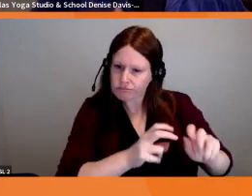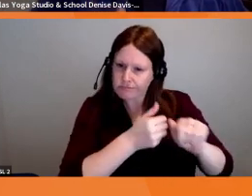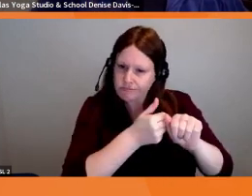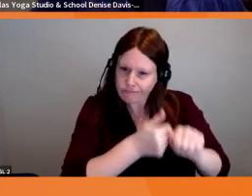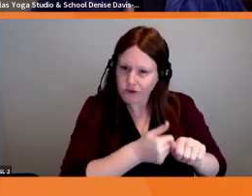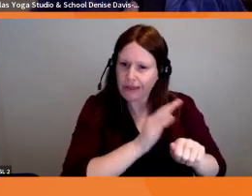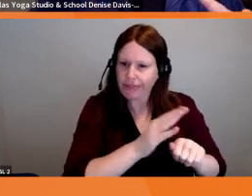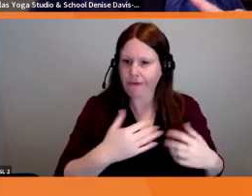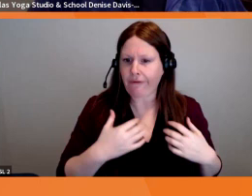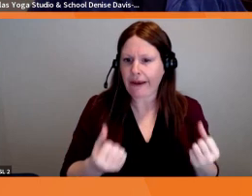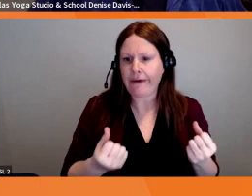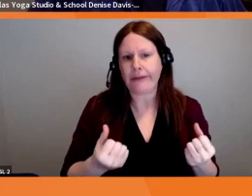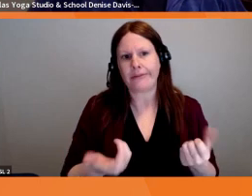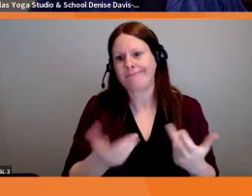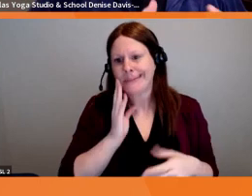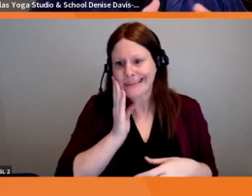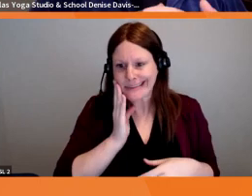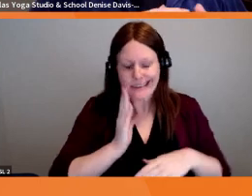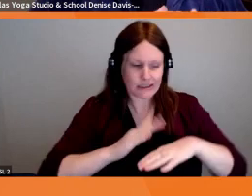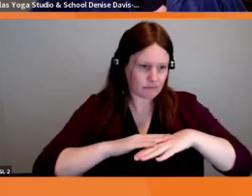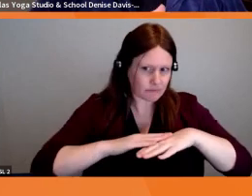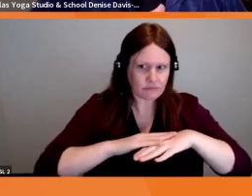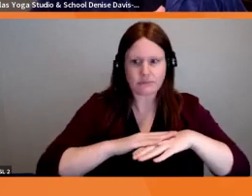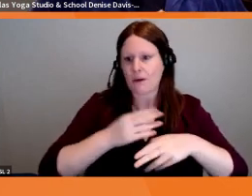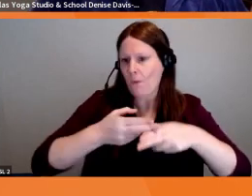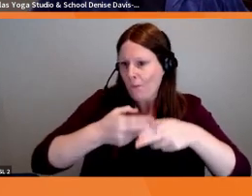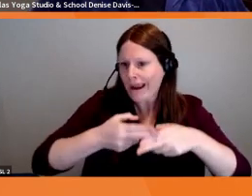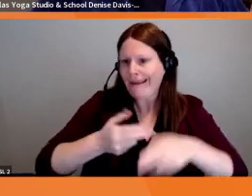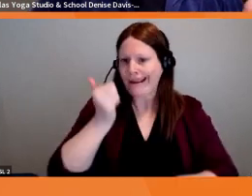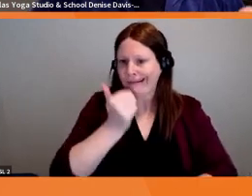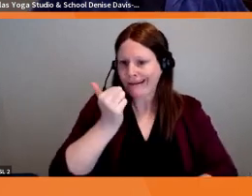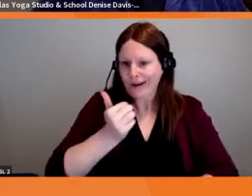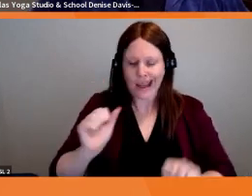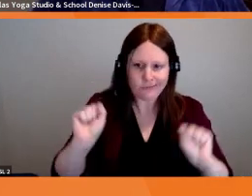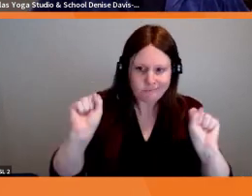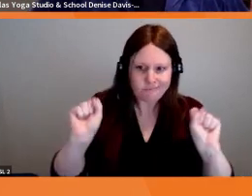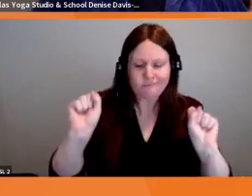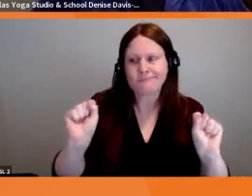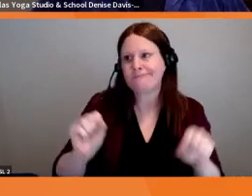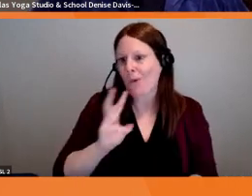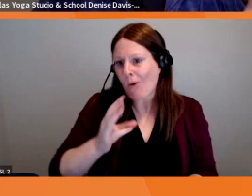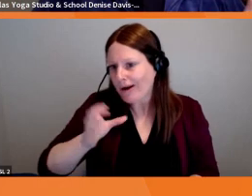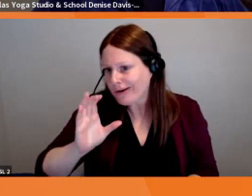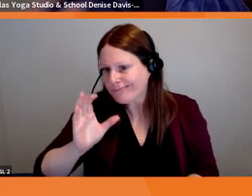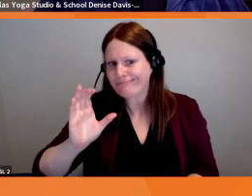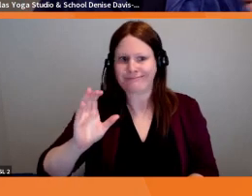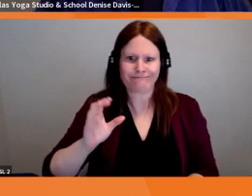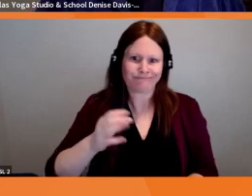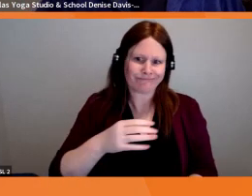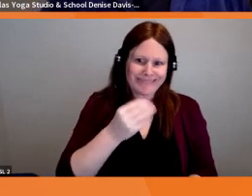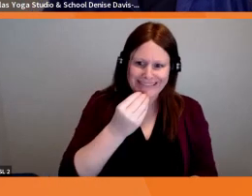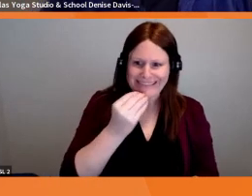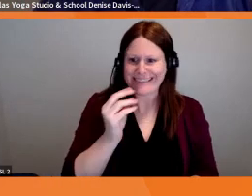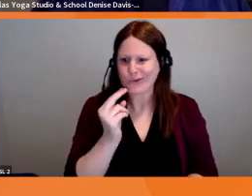tension, respiratory rate, weight, daily physical activity, intake of water, nutrients, all this sort of thing, looking